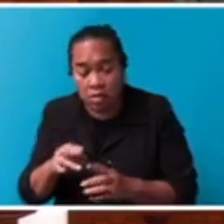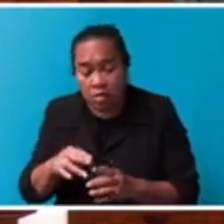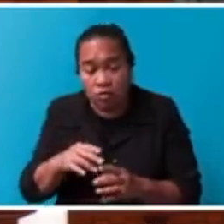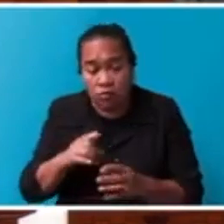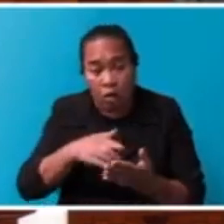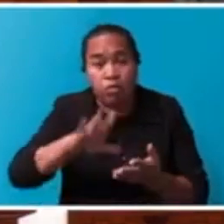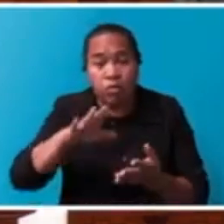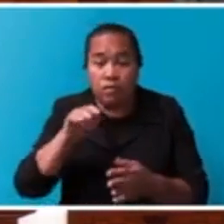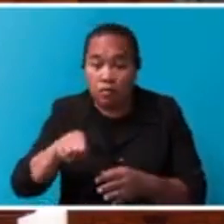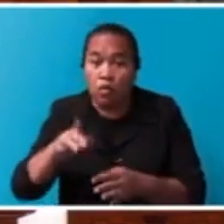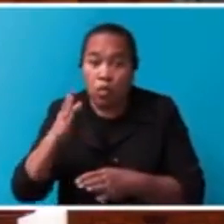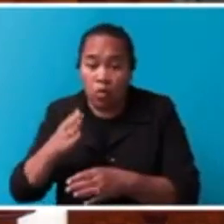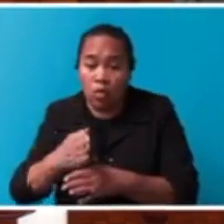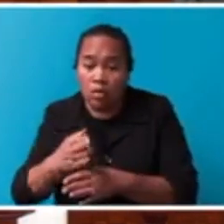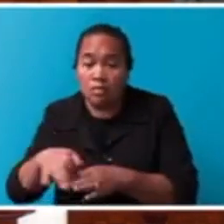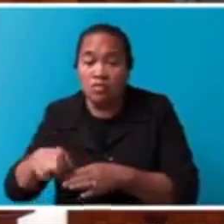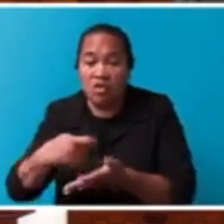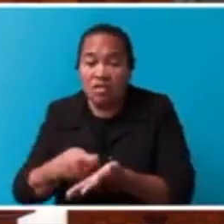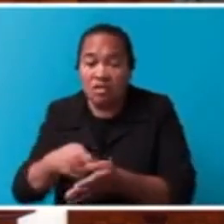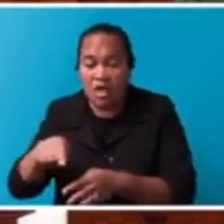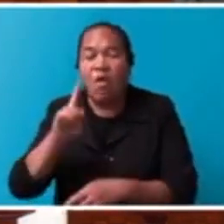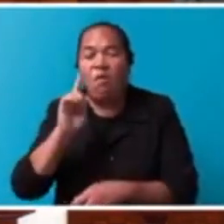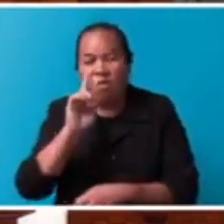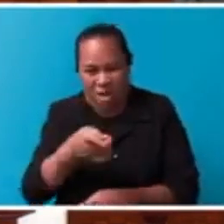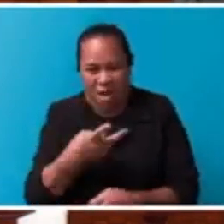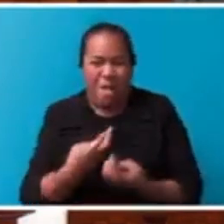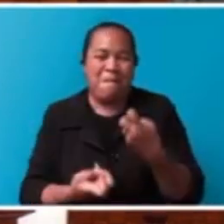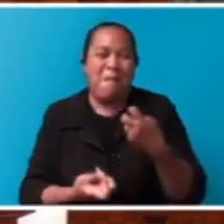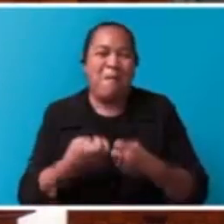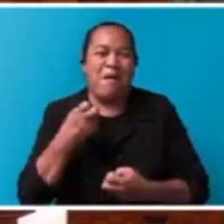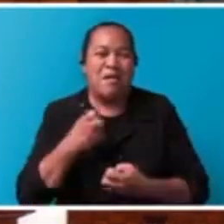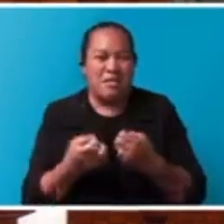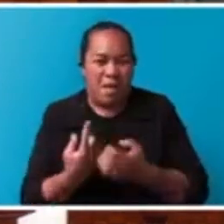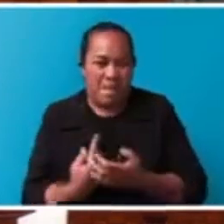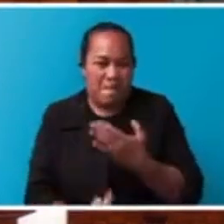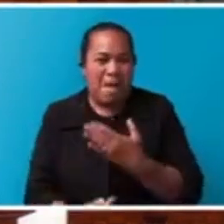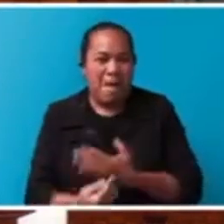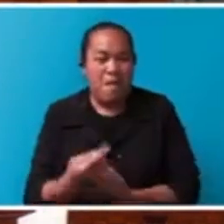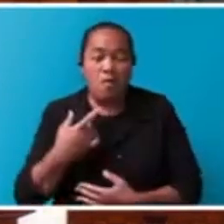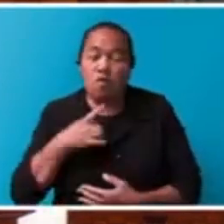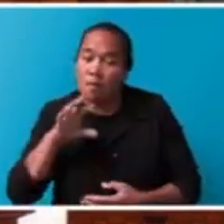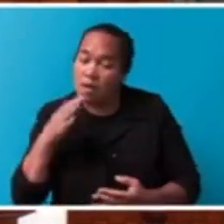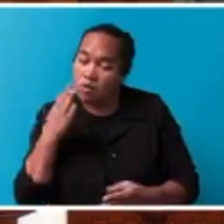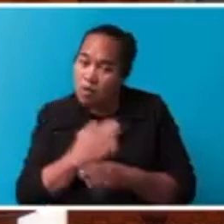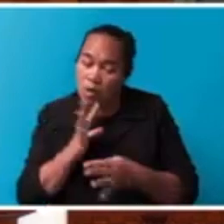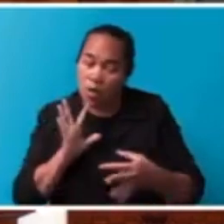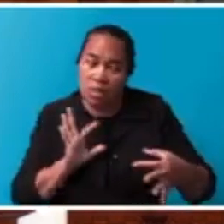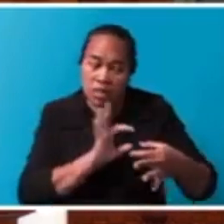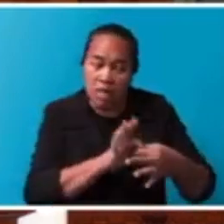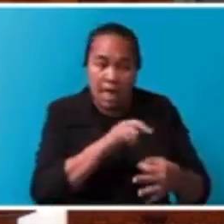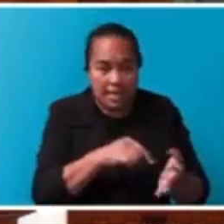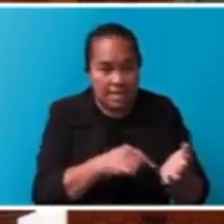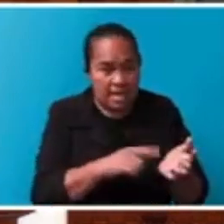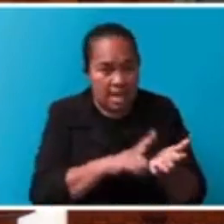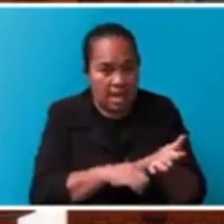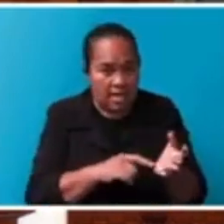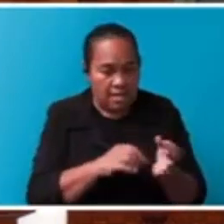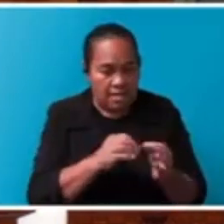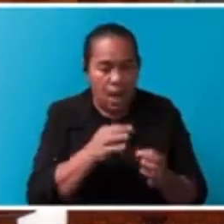land, that is where most of the problems appear. So I kindly request the